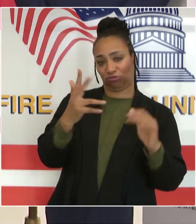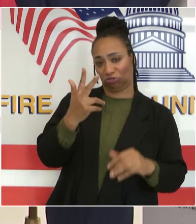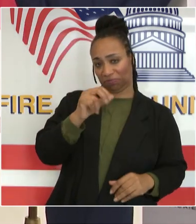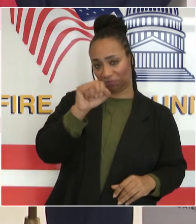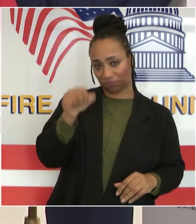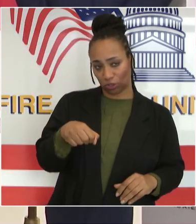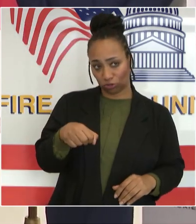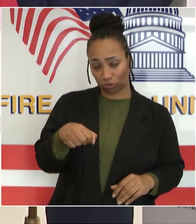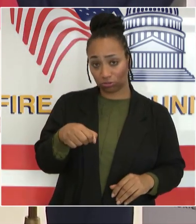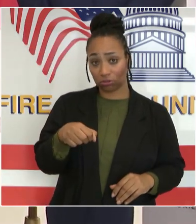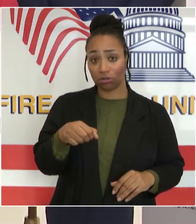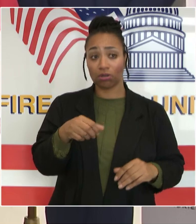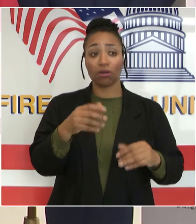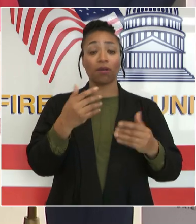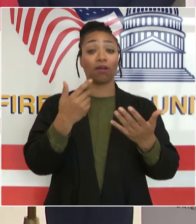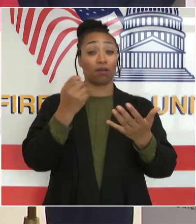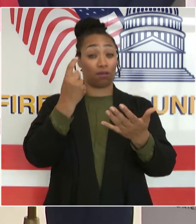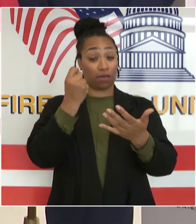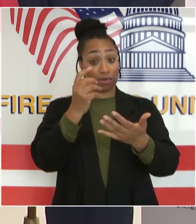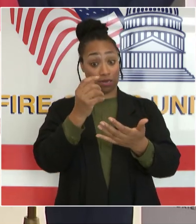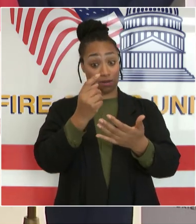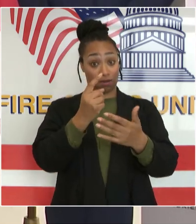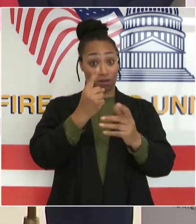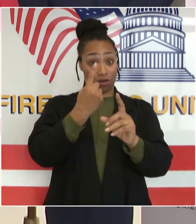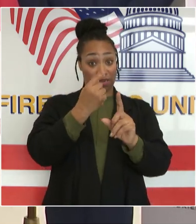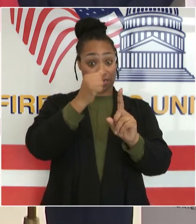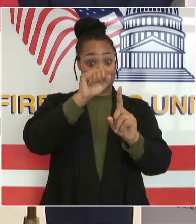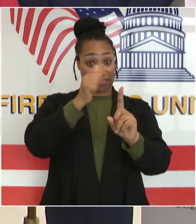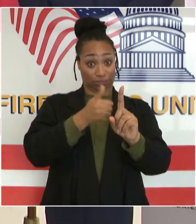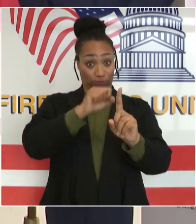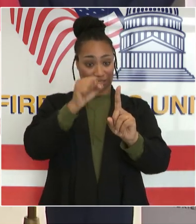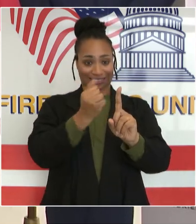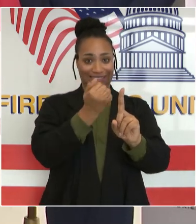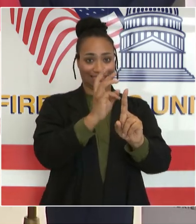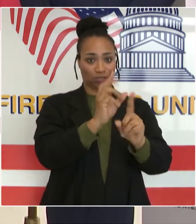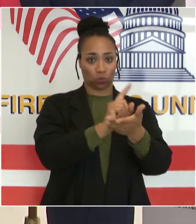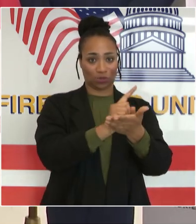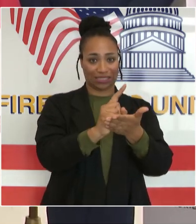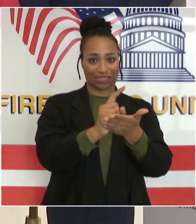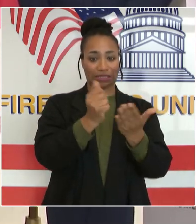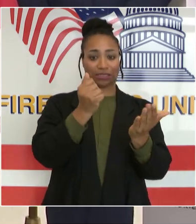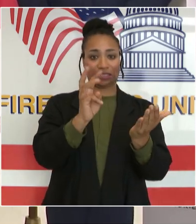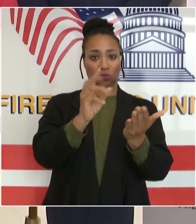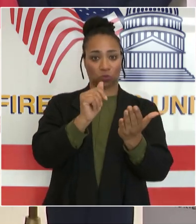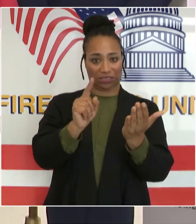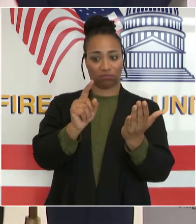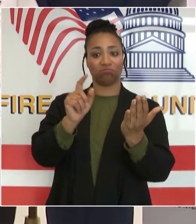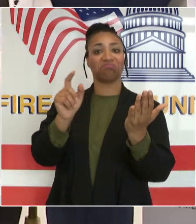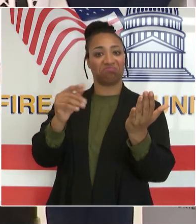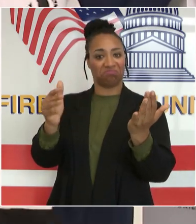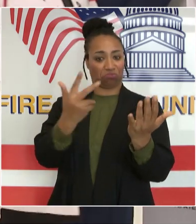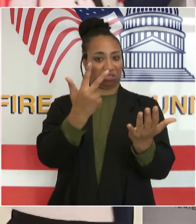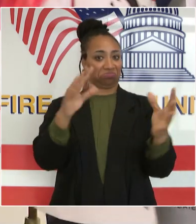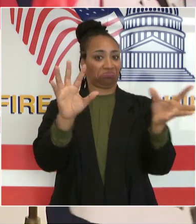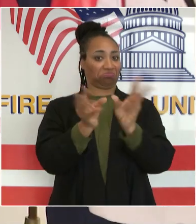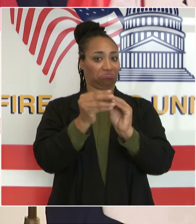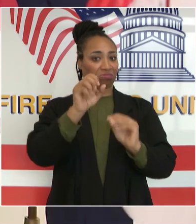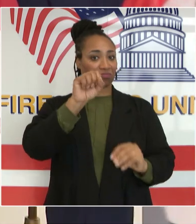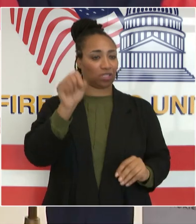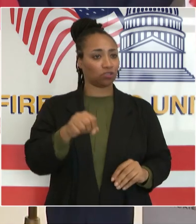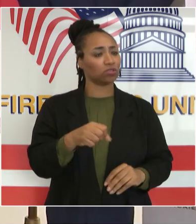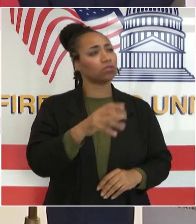weeks long. Okay. And then I know, Chief, you kind of mentioned just obviously what we saw, 2 weeks ago in the work